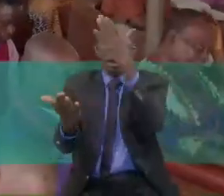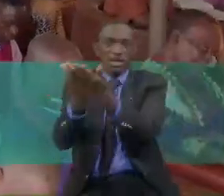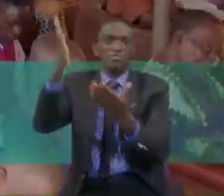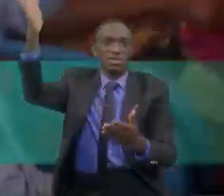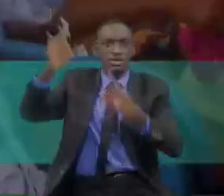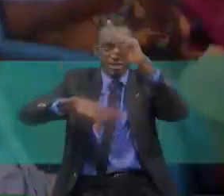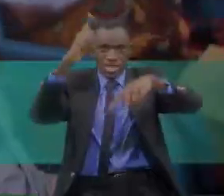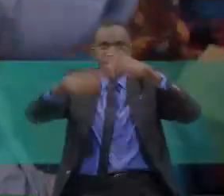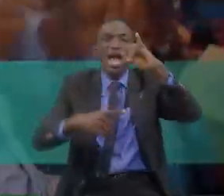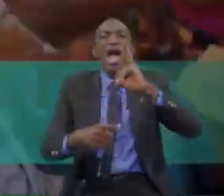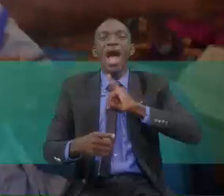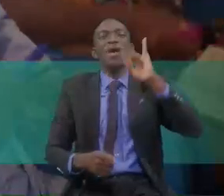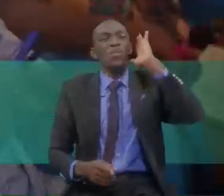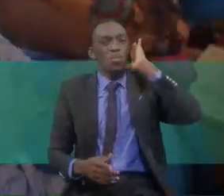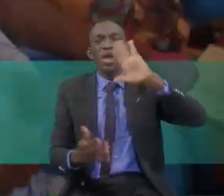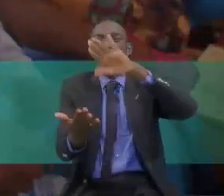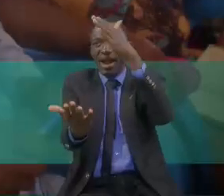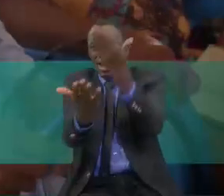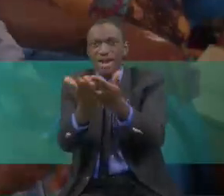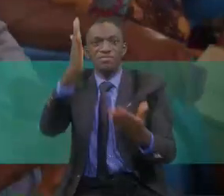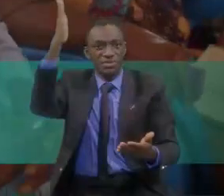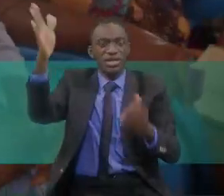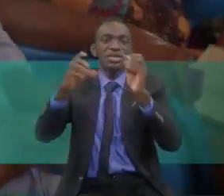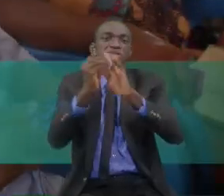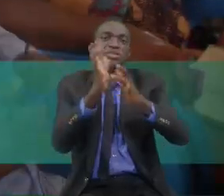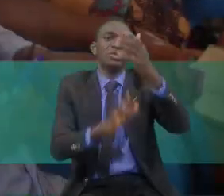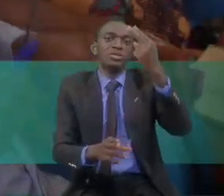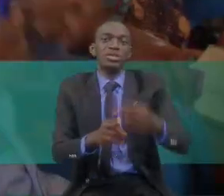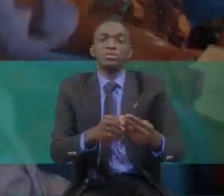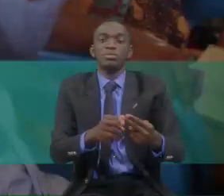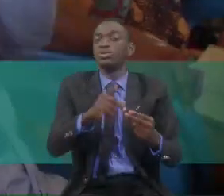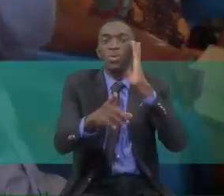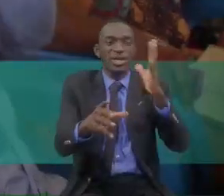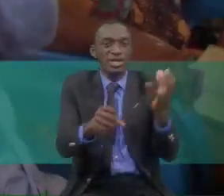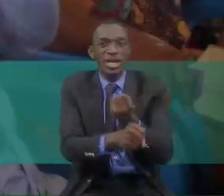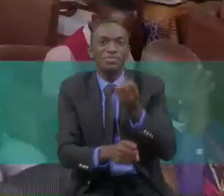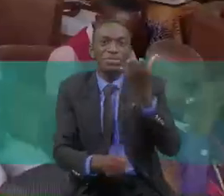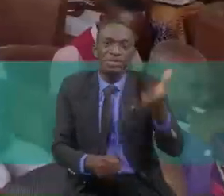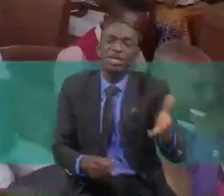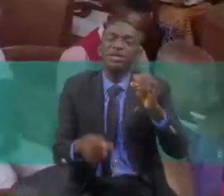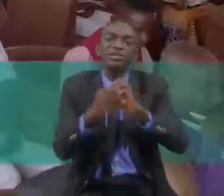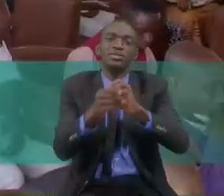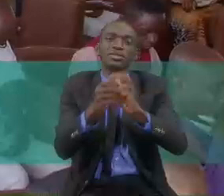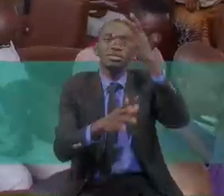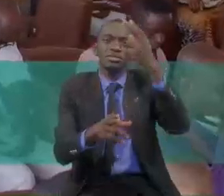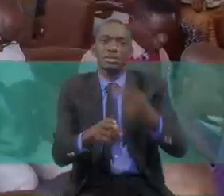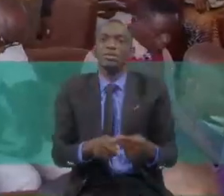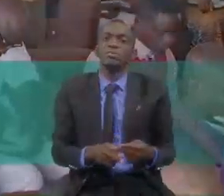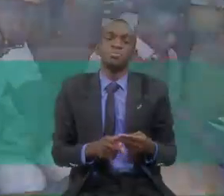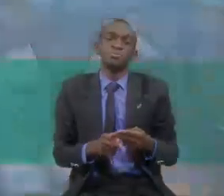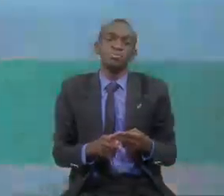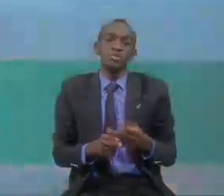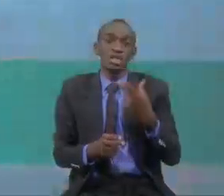get there. You will get there in Jesus' name. The spirit